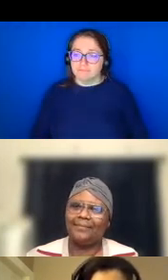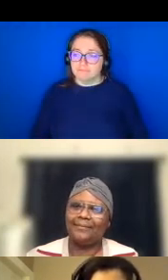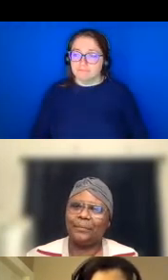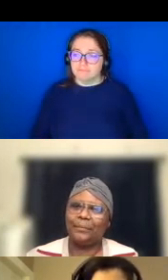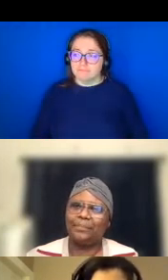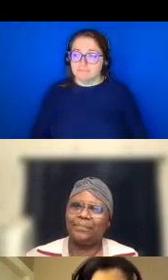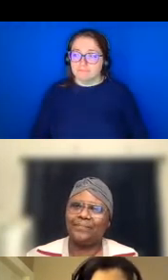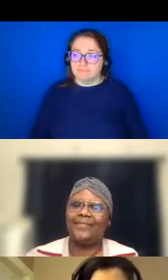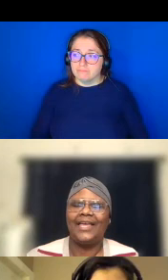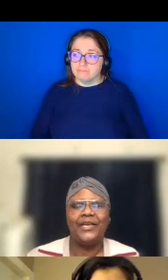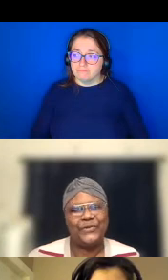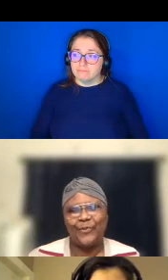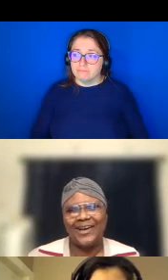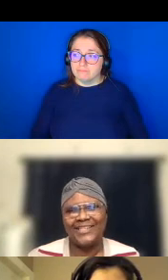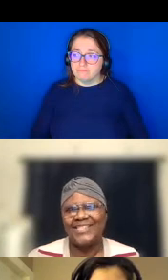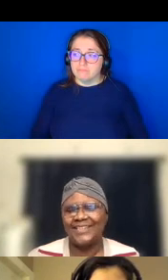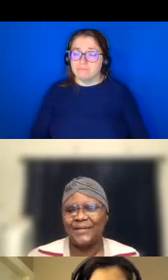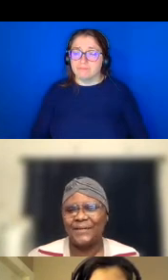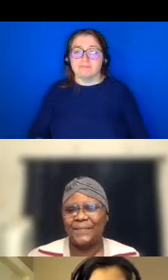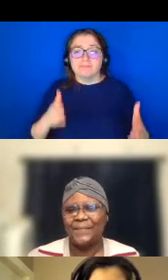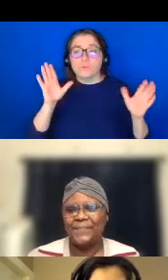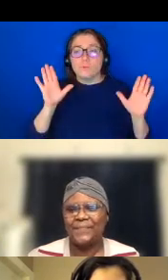Wonderful talk. Thank you so much.